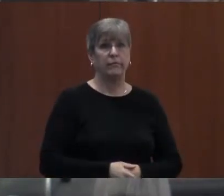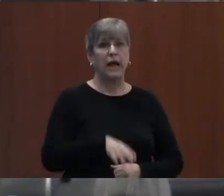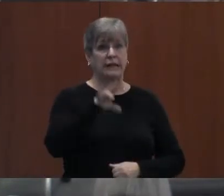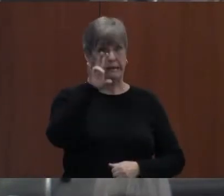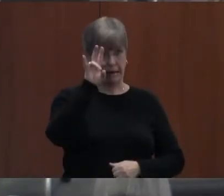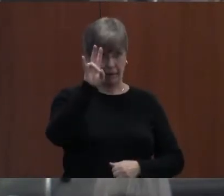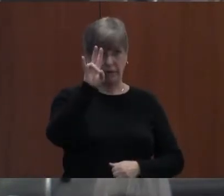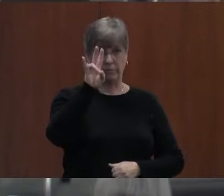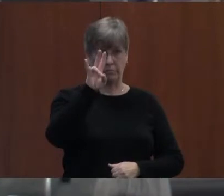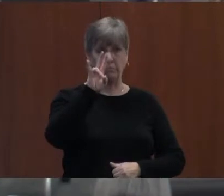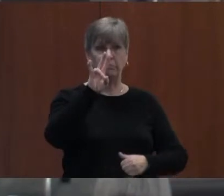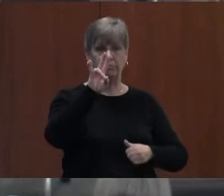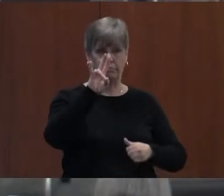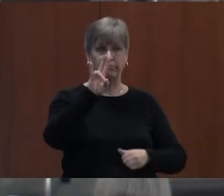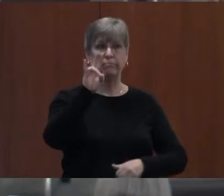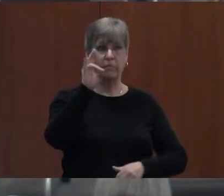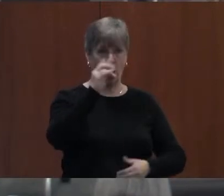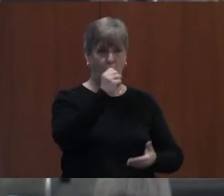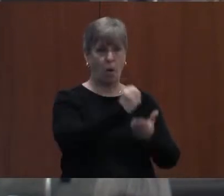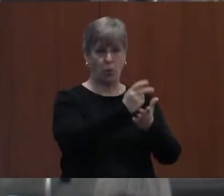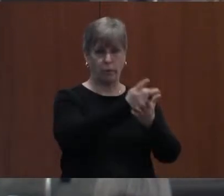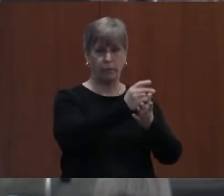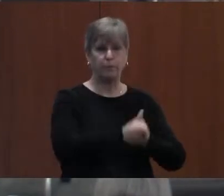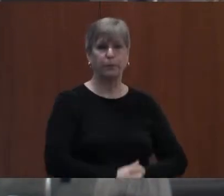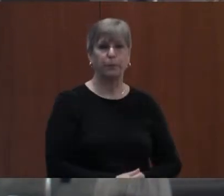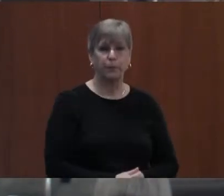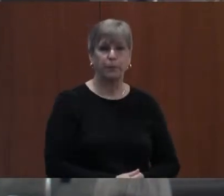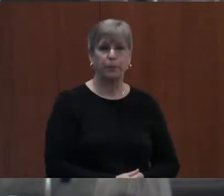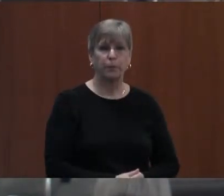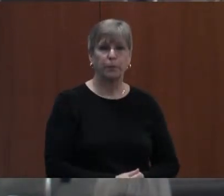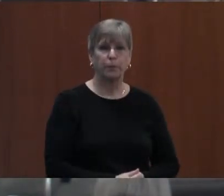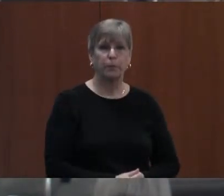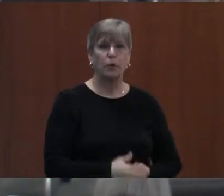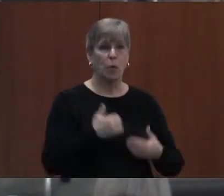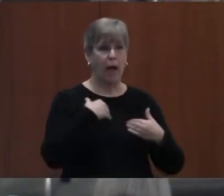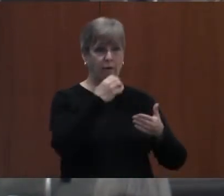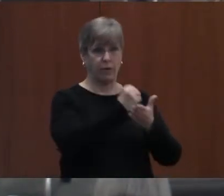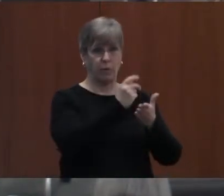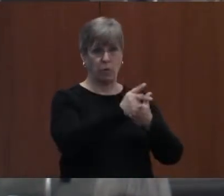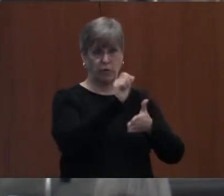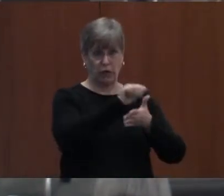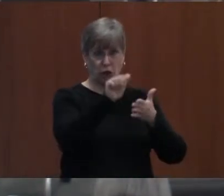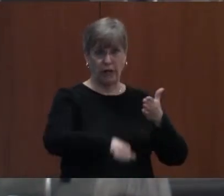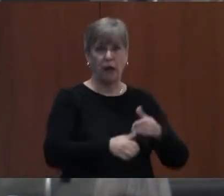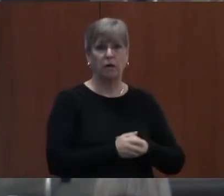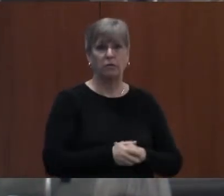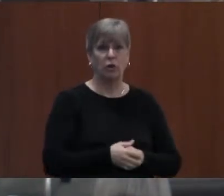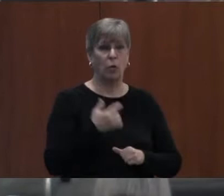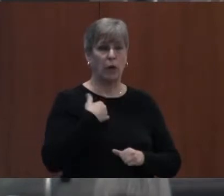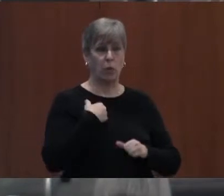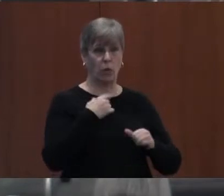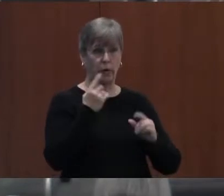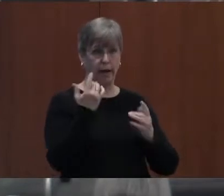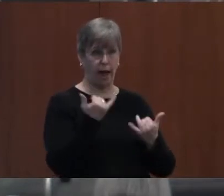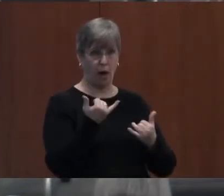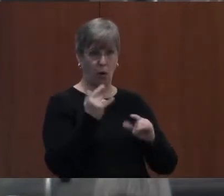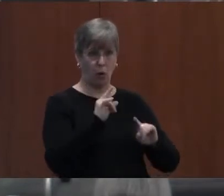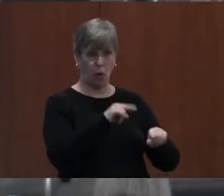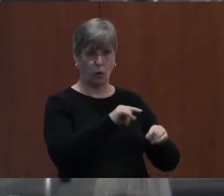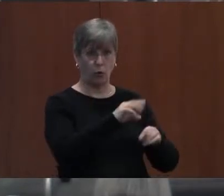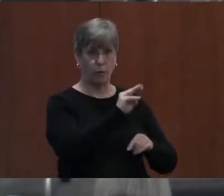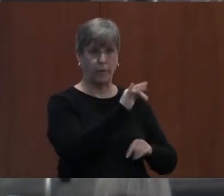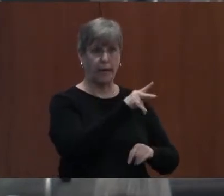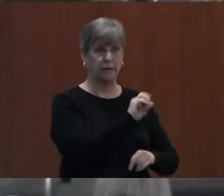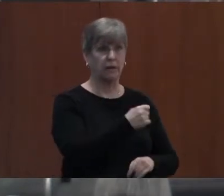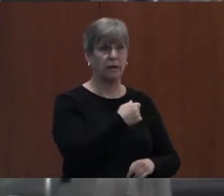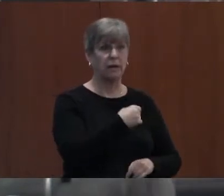7 affirmatives. So we have an approved agenda, and we'll move to the minutes. Mrs.